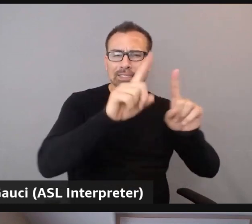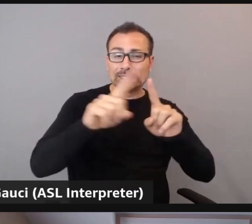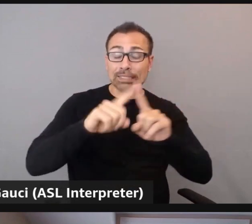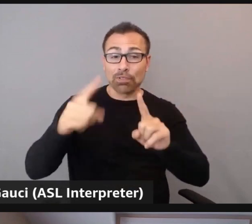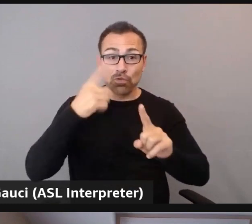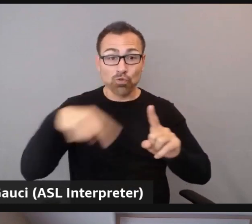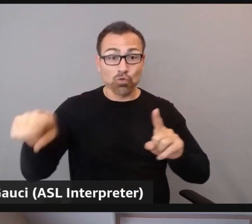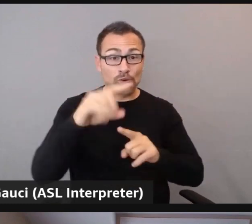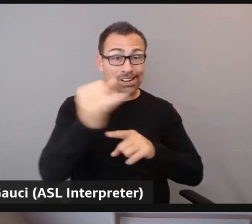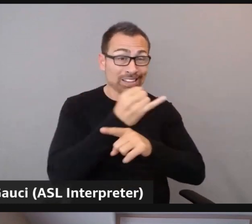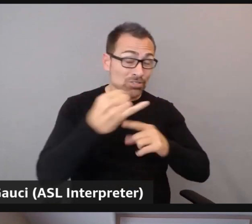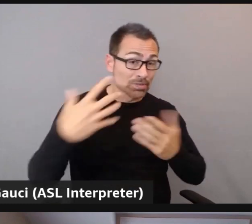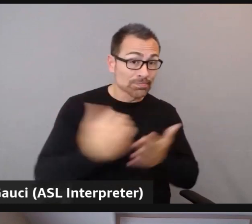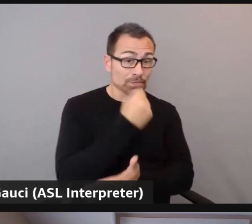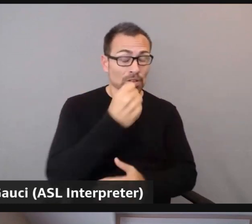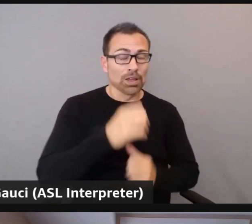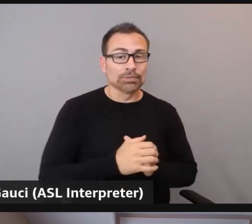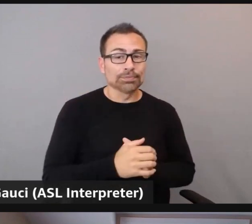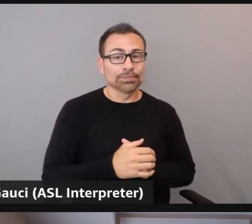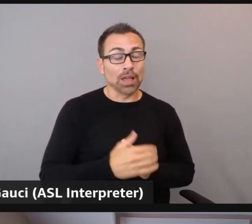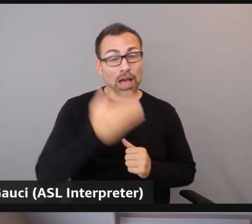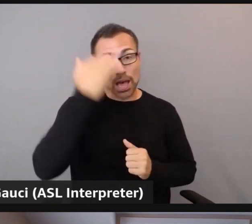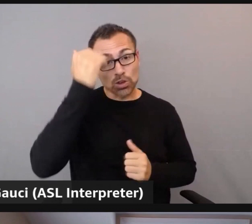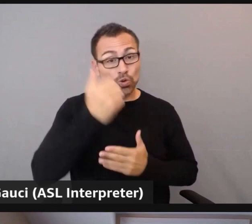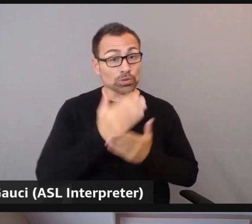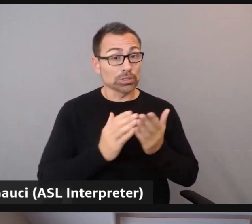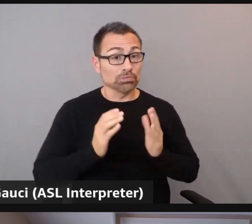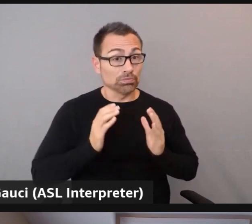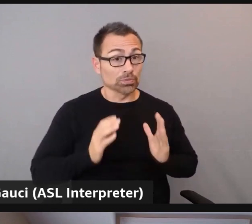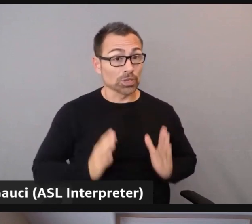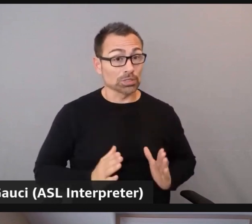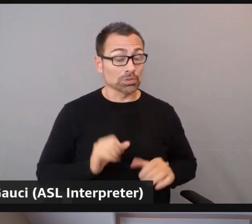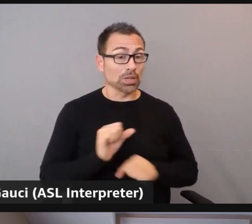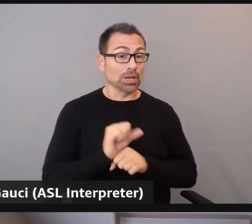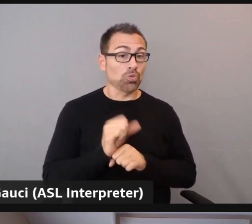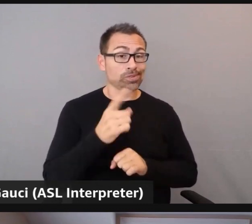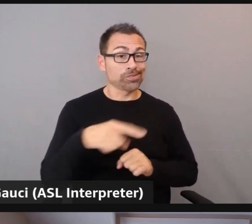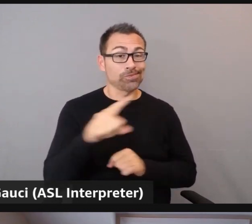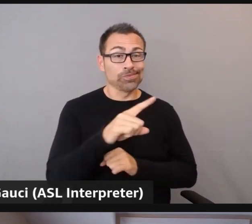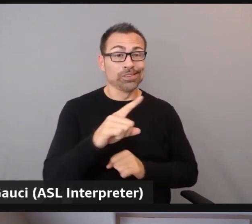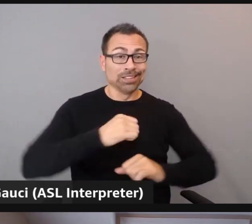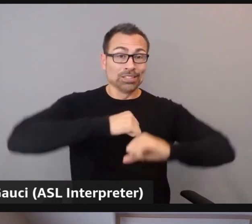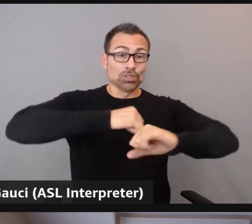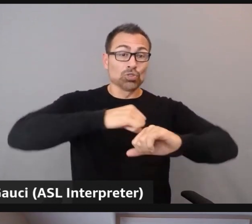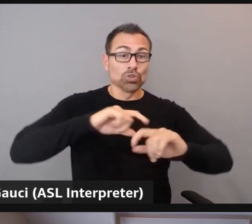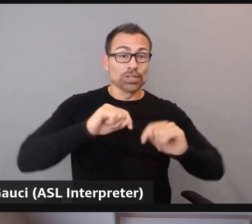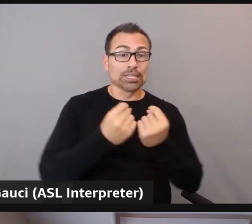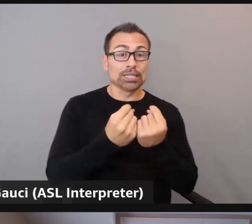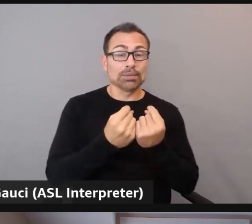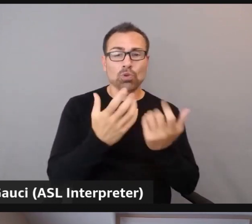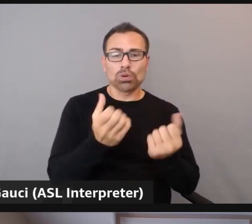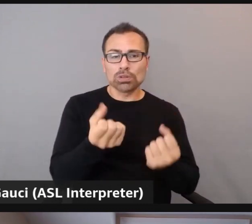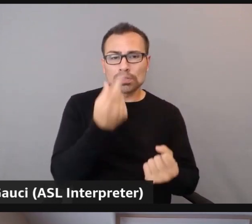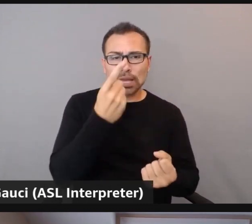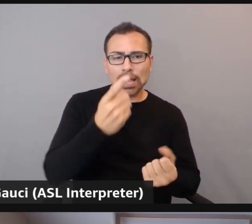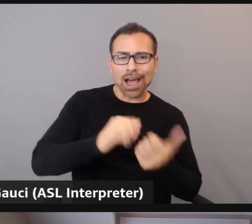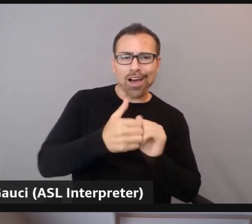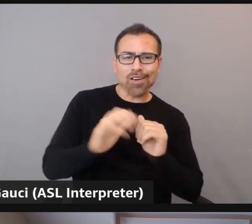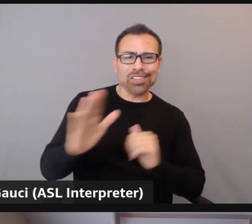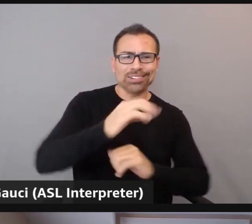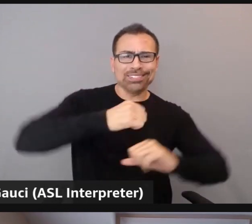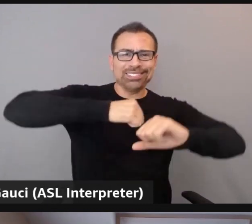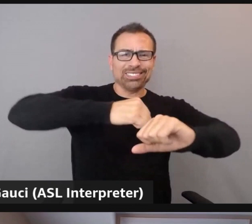And I know even some customers I work with, their security teams are looking to understand how do their security